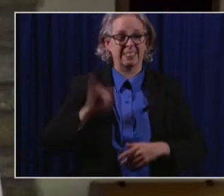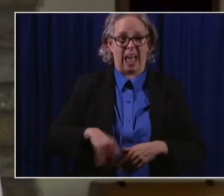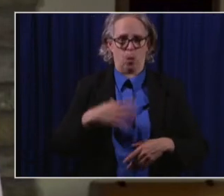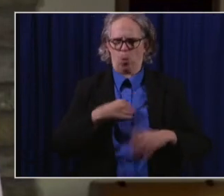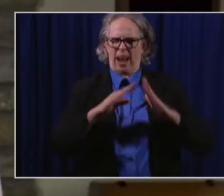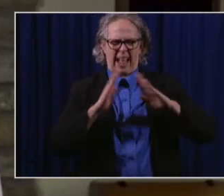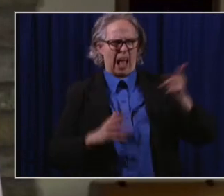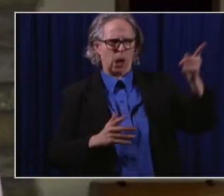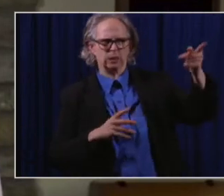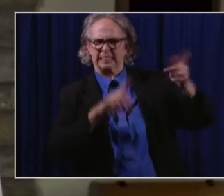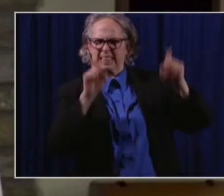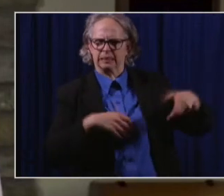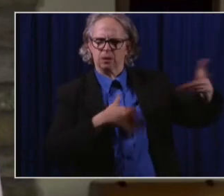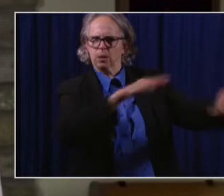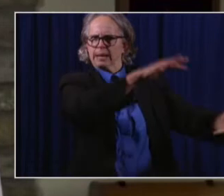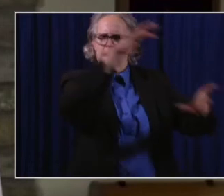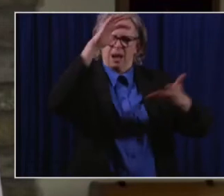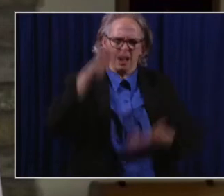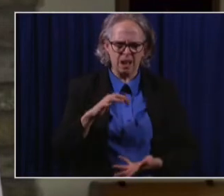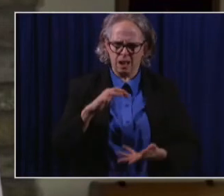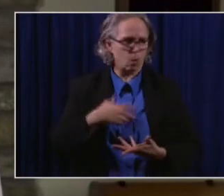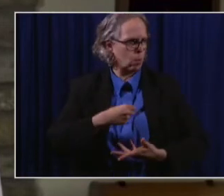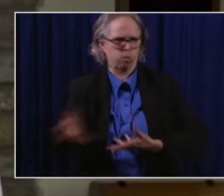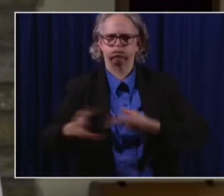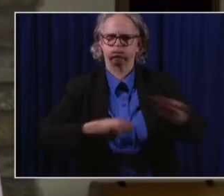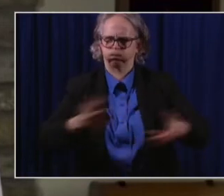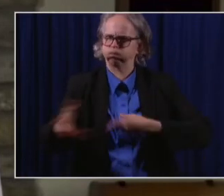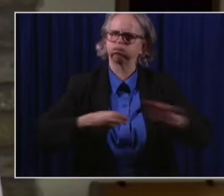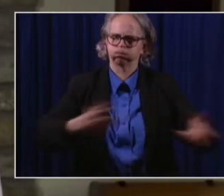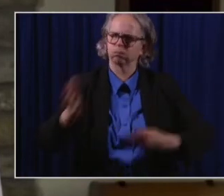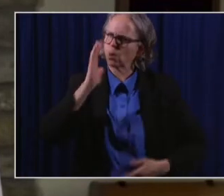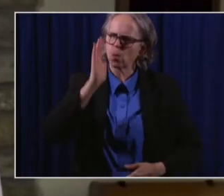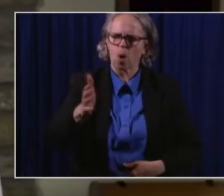that. So you're going to see the numbers go up.